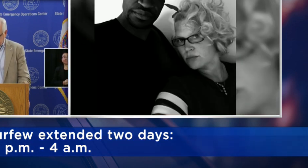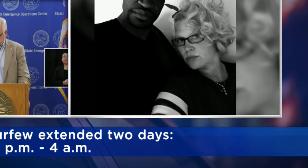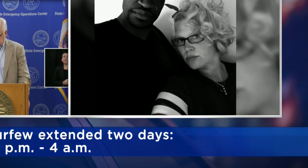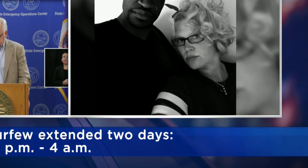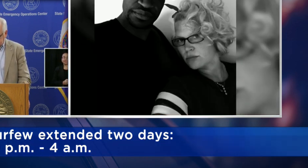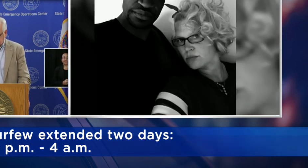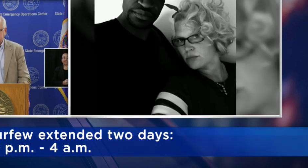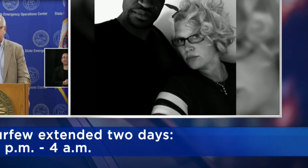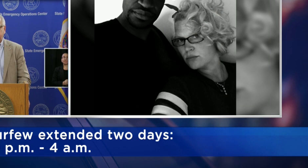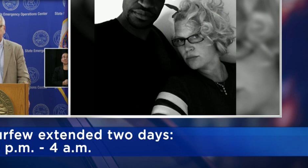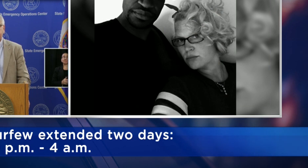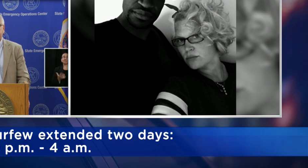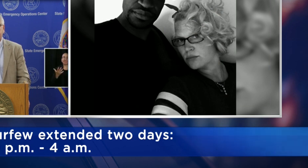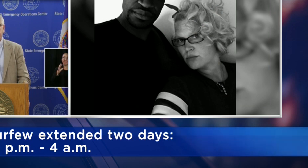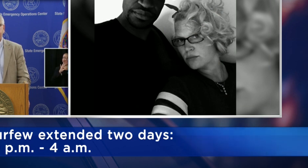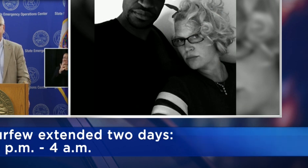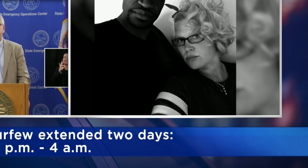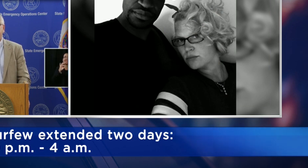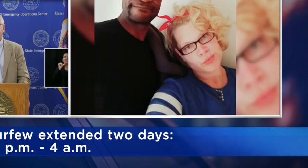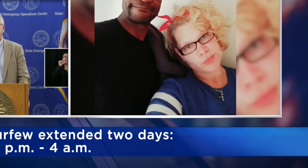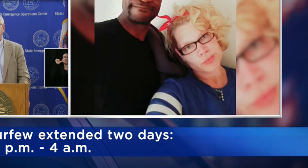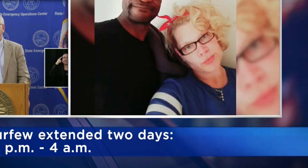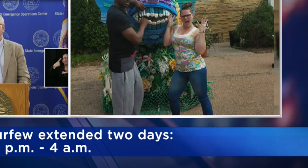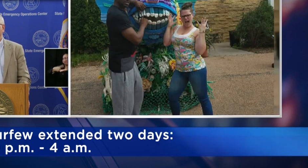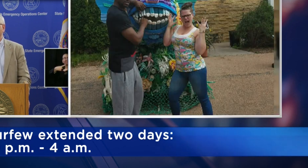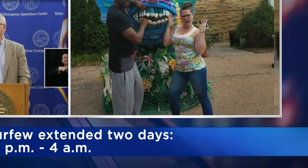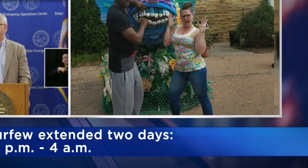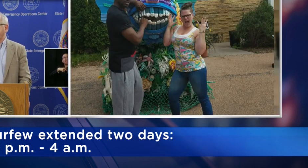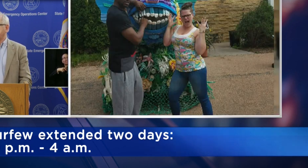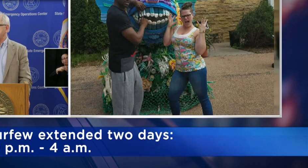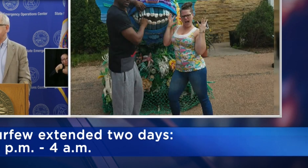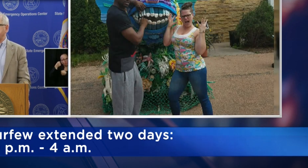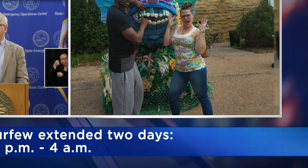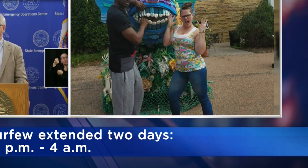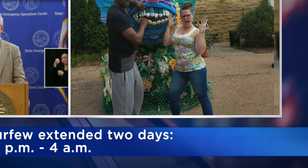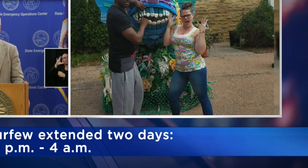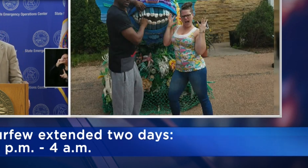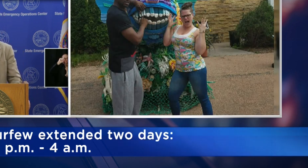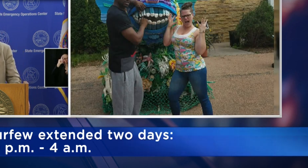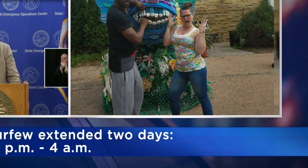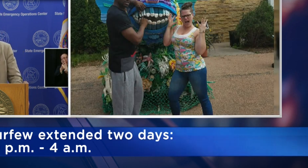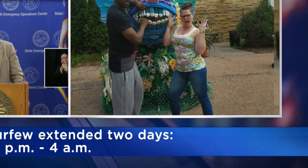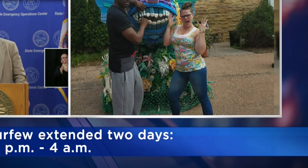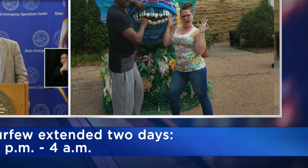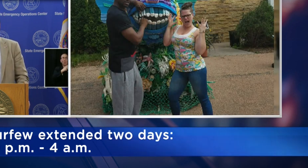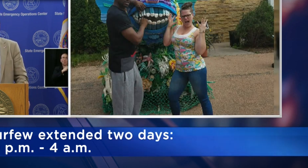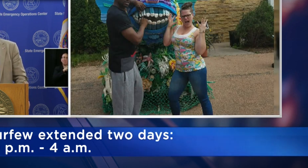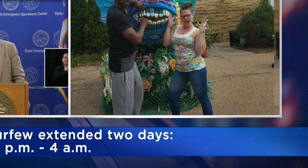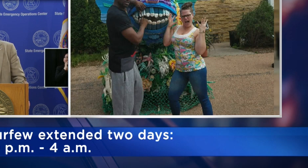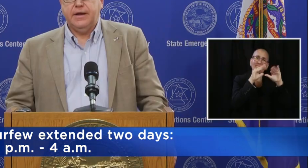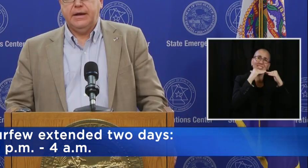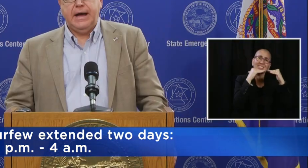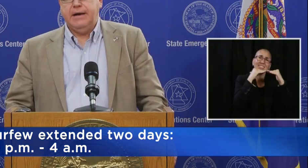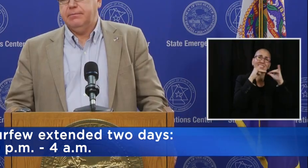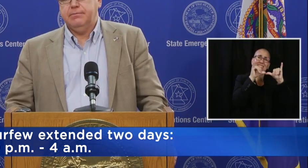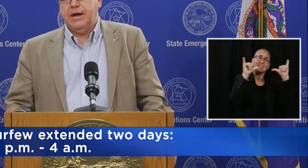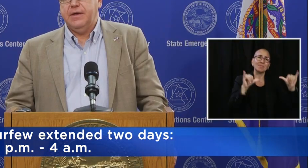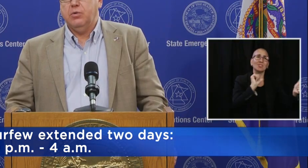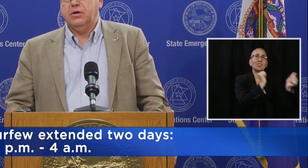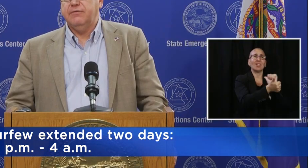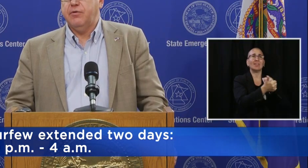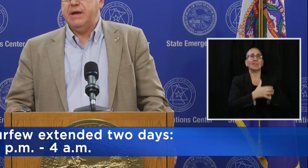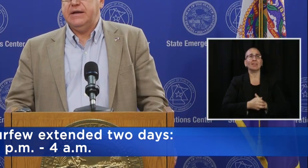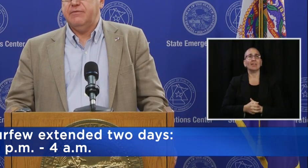of protecting peaceful protesters. And that brings me to yesterday, and you'll hear a little more detail on this, the incident with the truck that I